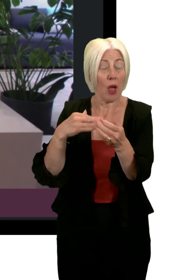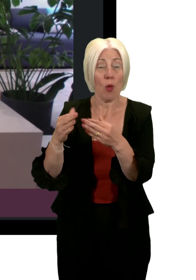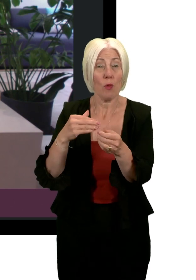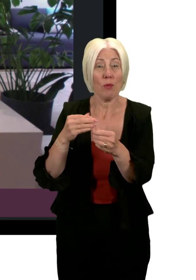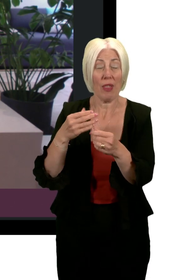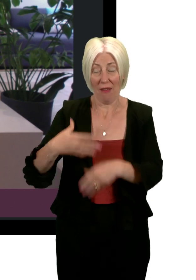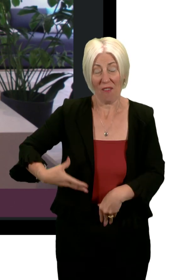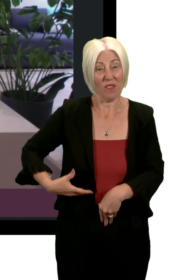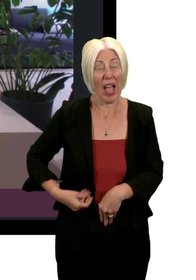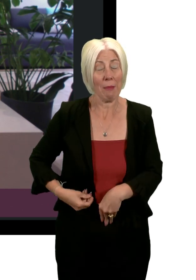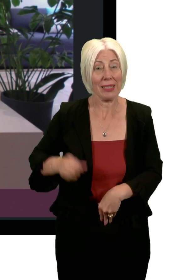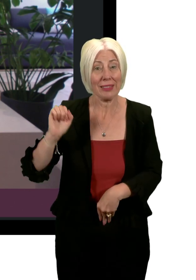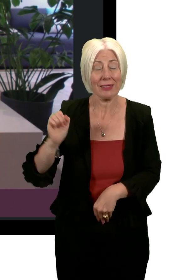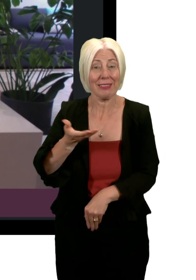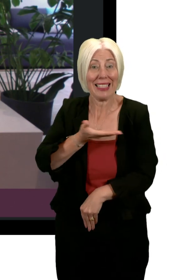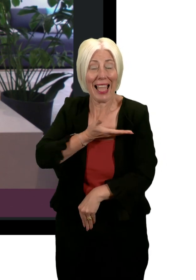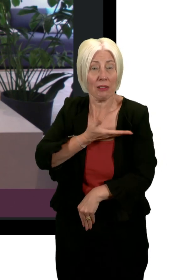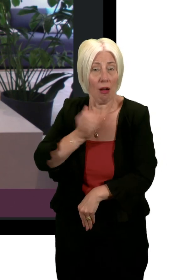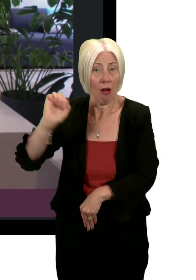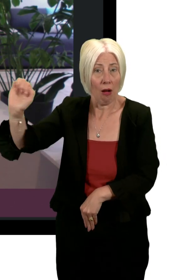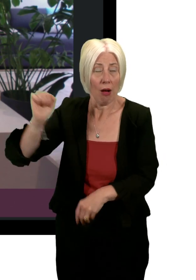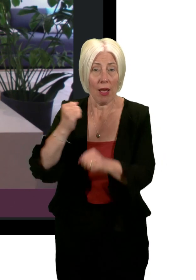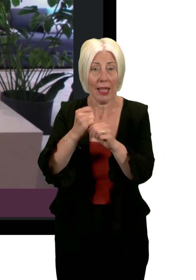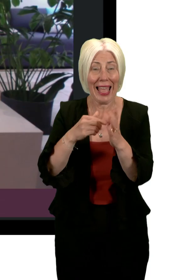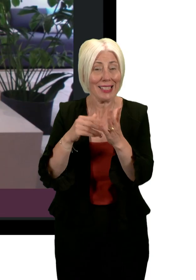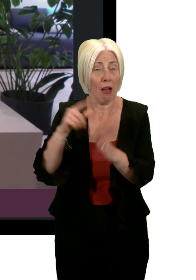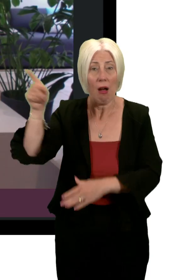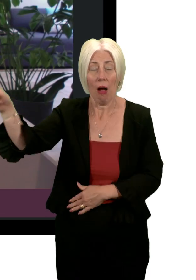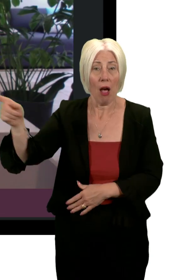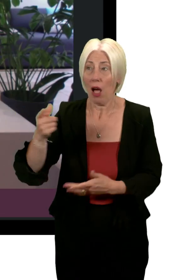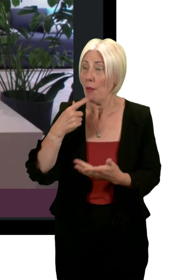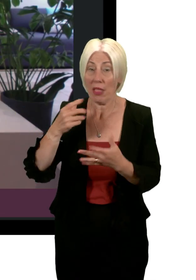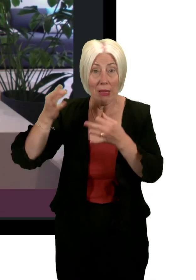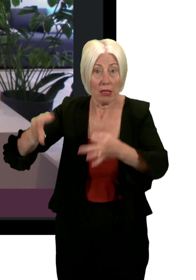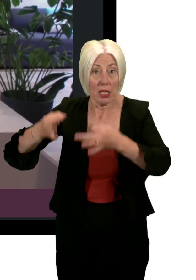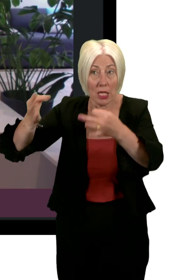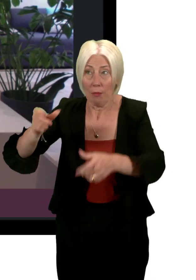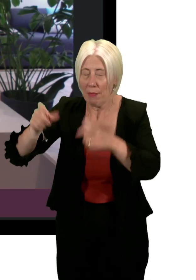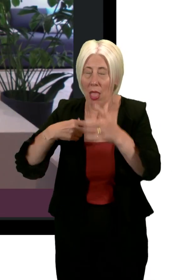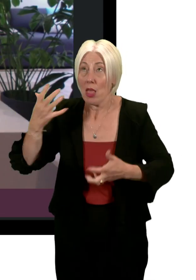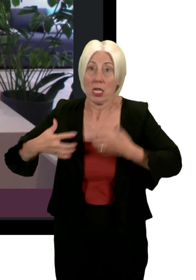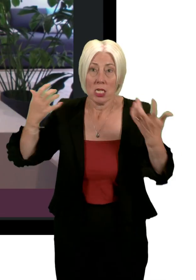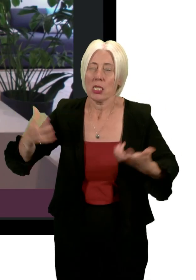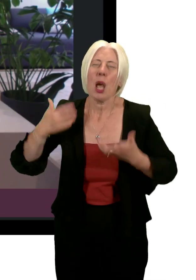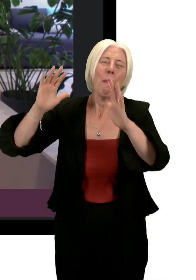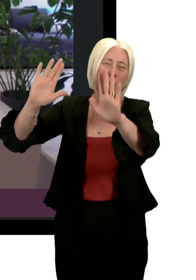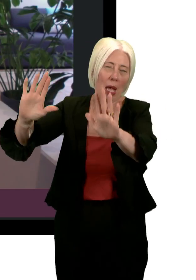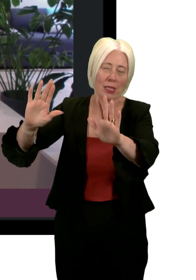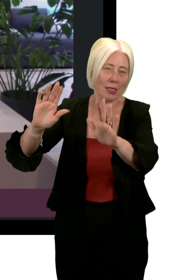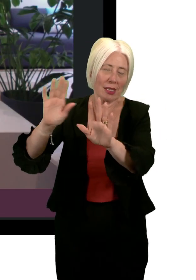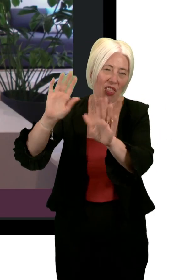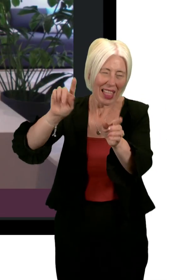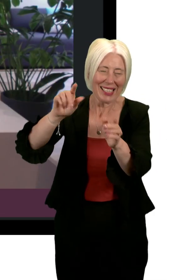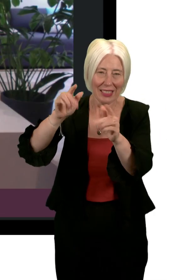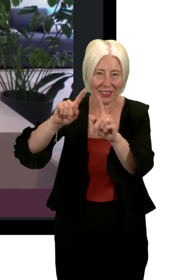A lot of people are sort of in despair around the delays around that. But that's an extreme case of,